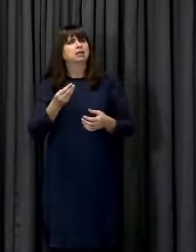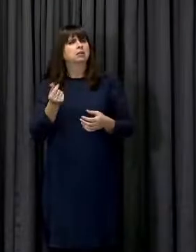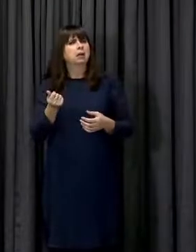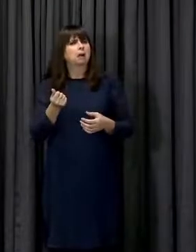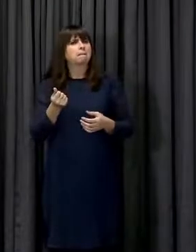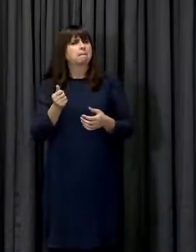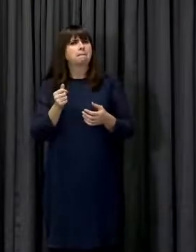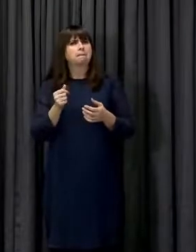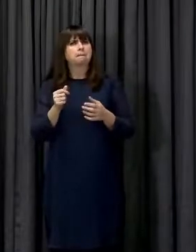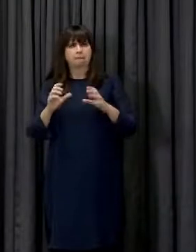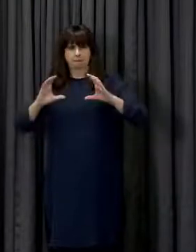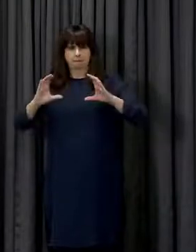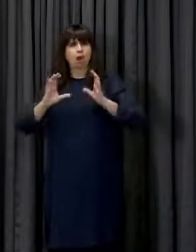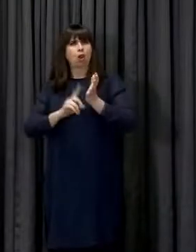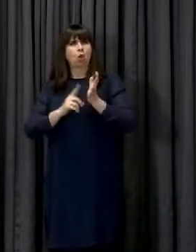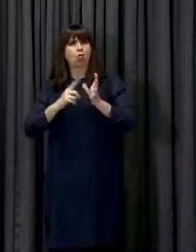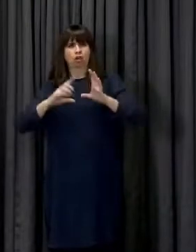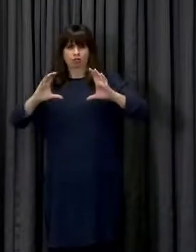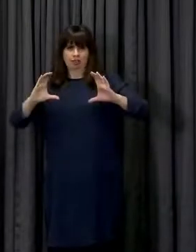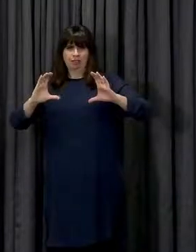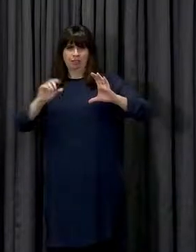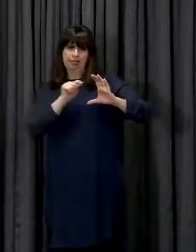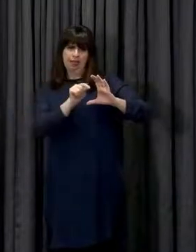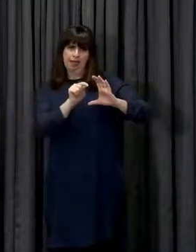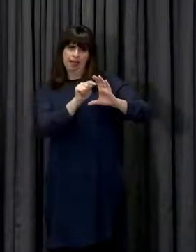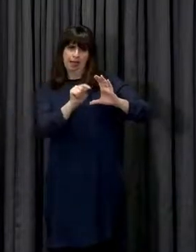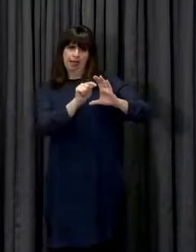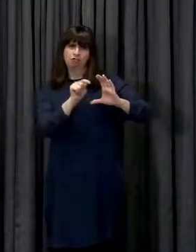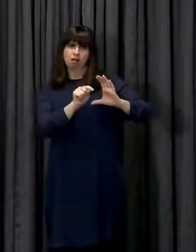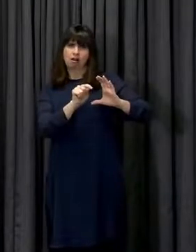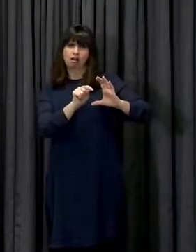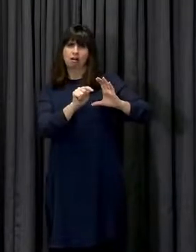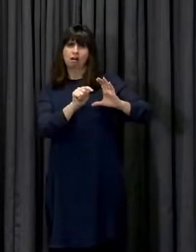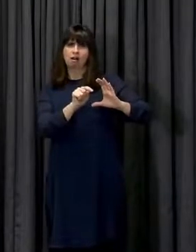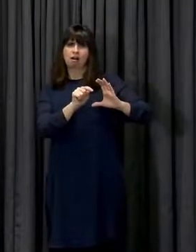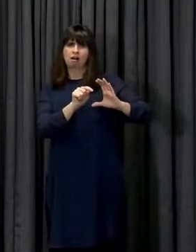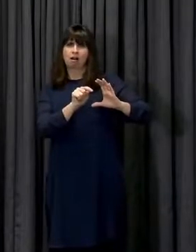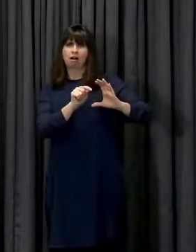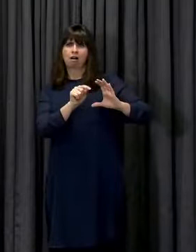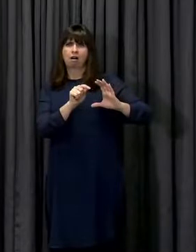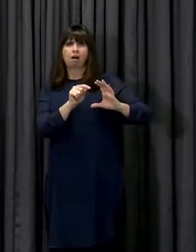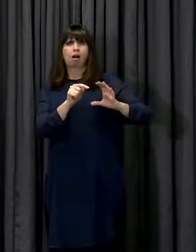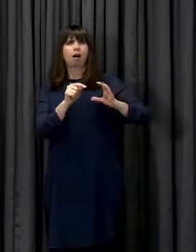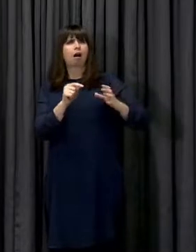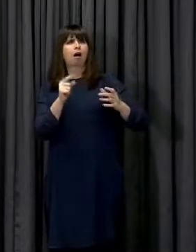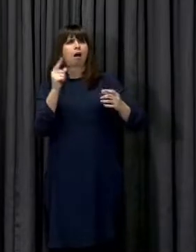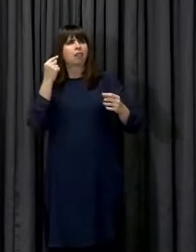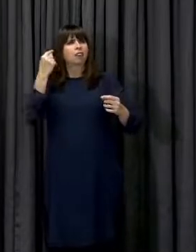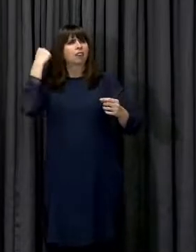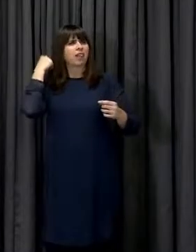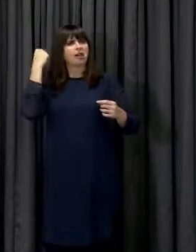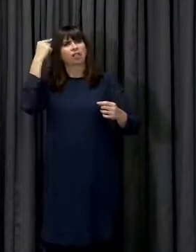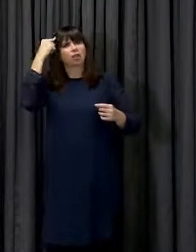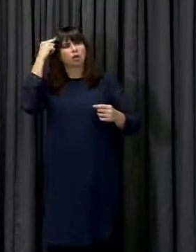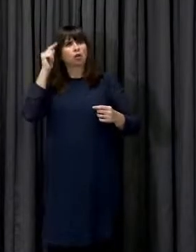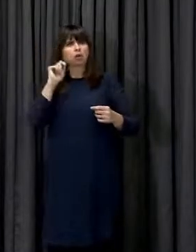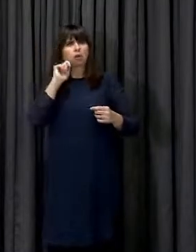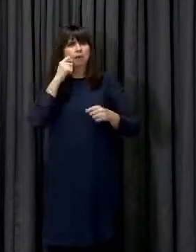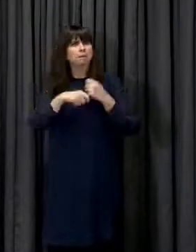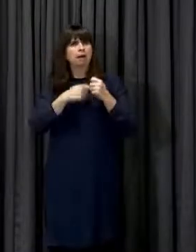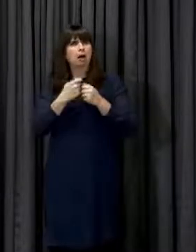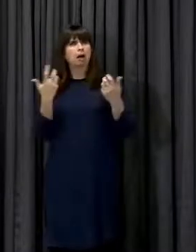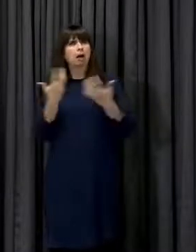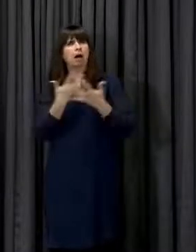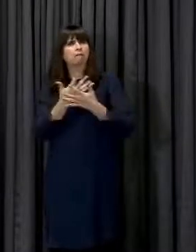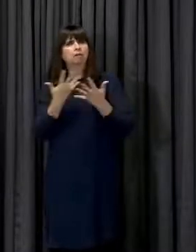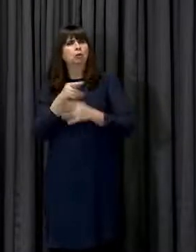under a local authority size, and whether the public could easily understand what we were asking them to do. And